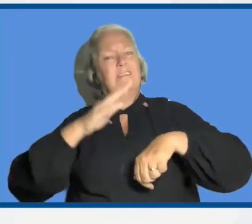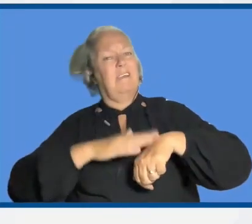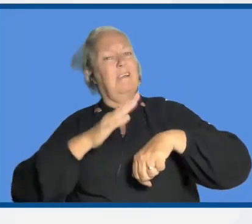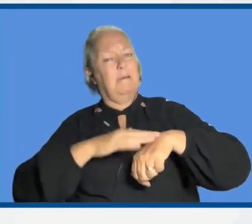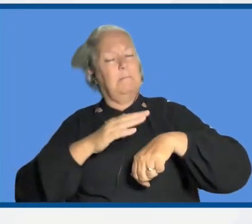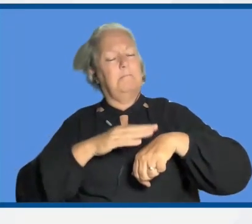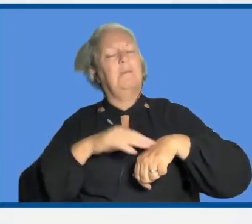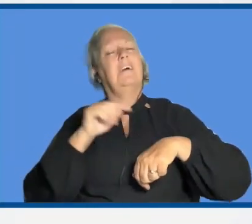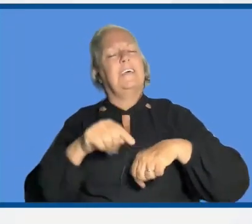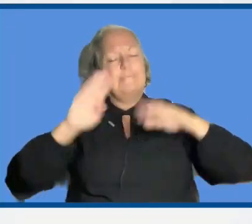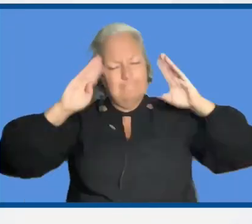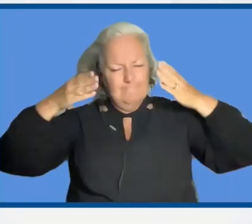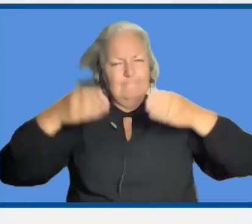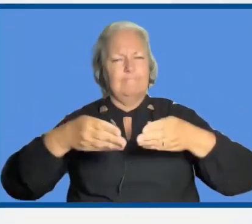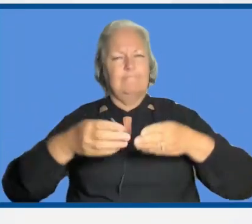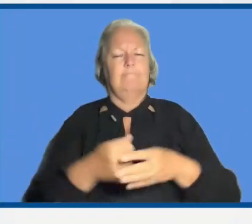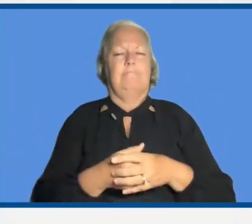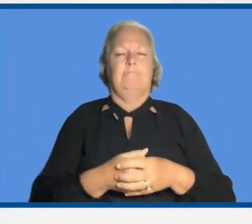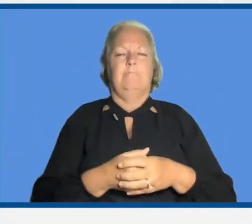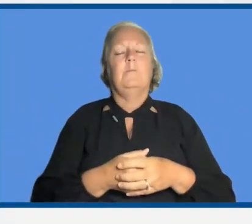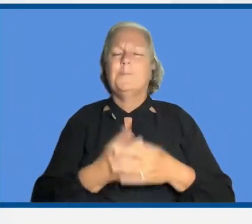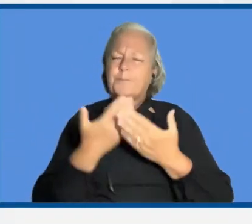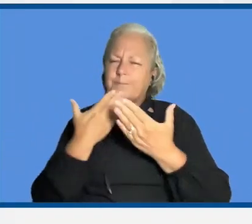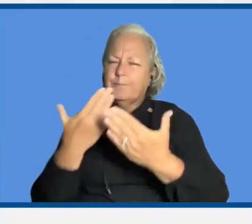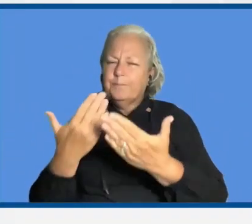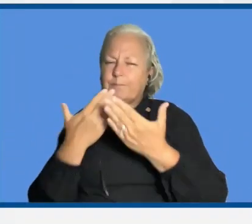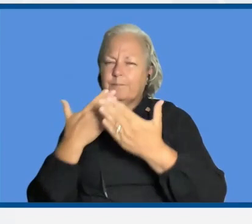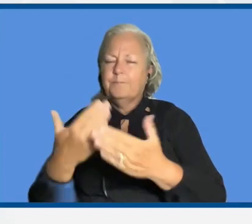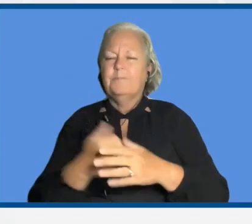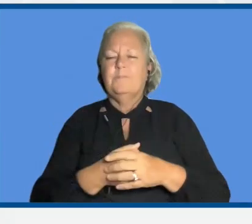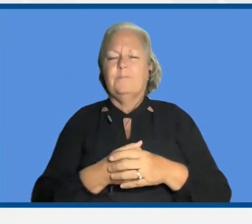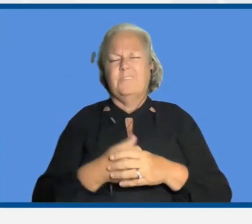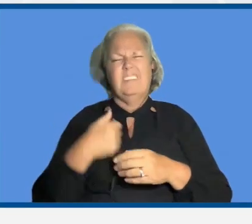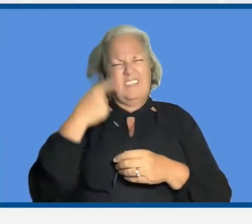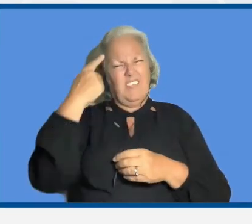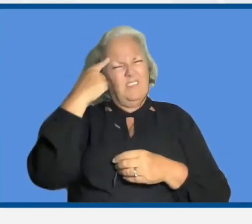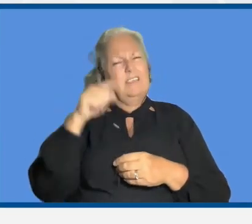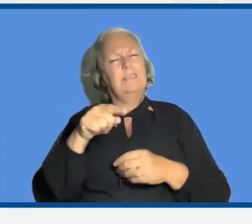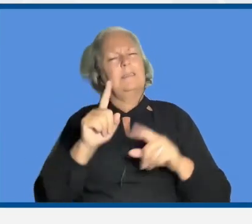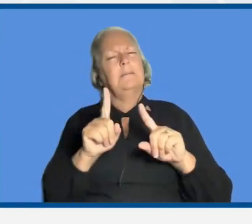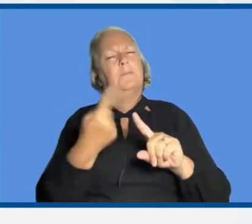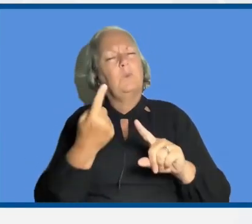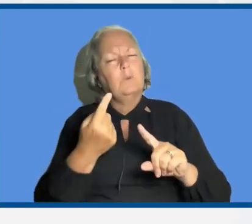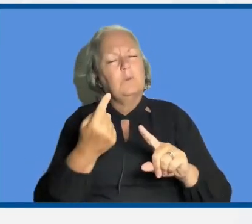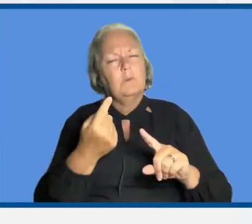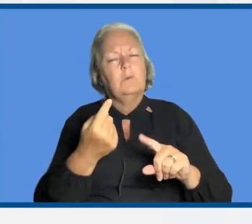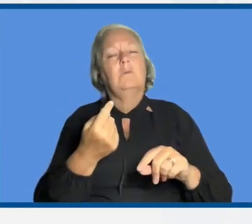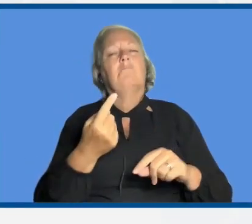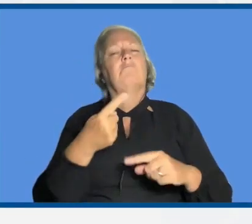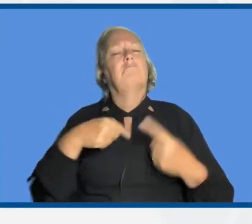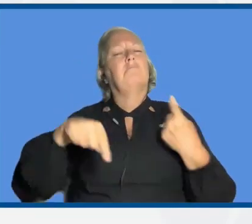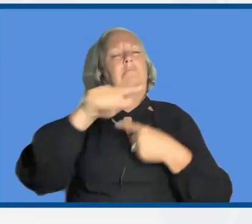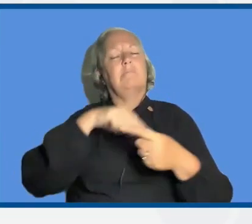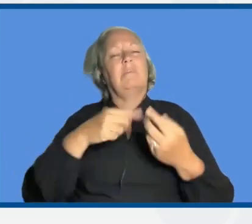much. I think it's very important to be able to make sure that we can get scientists to